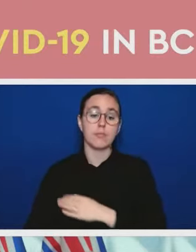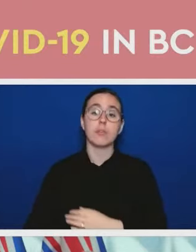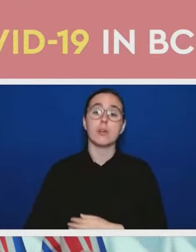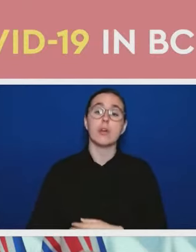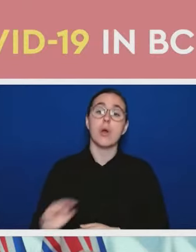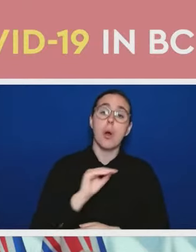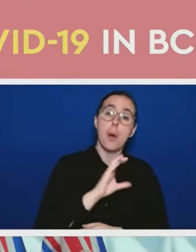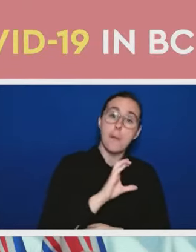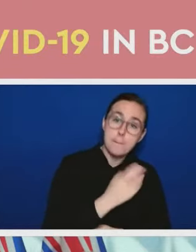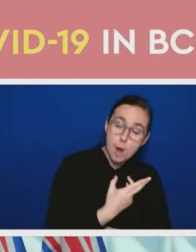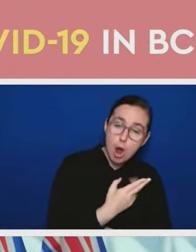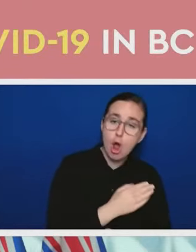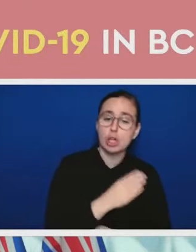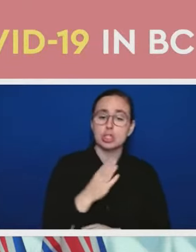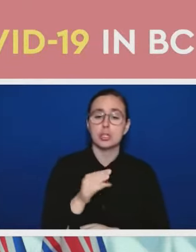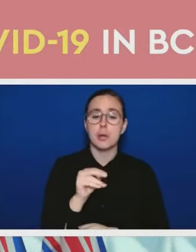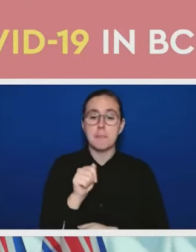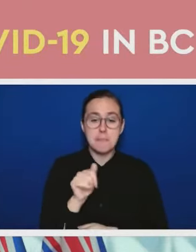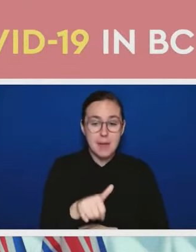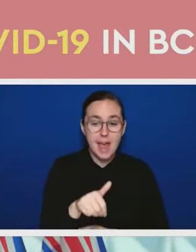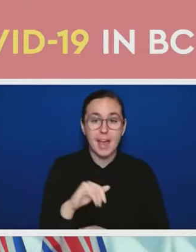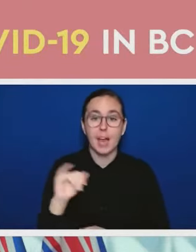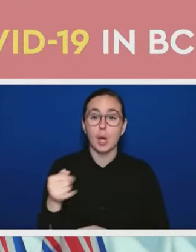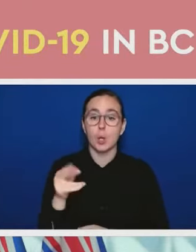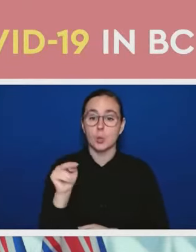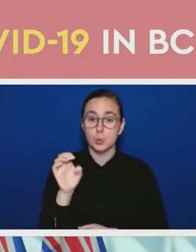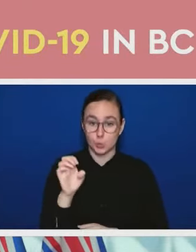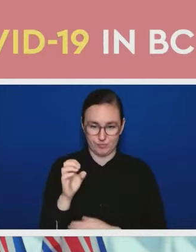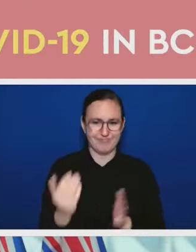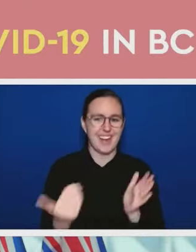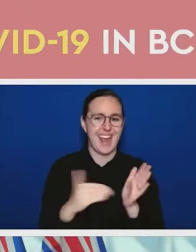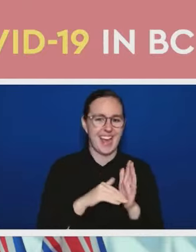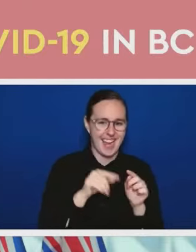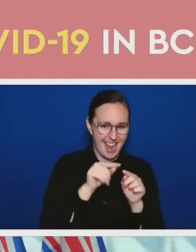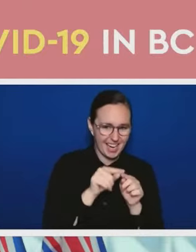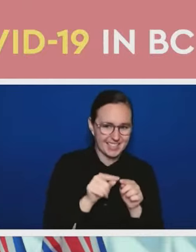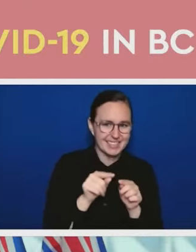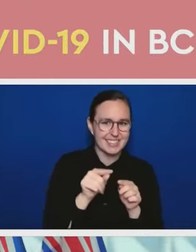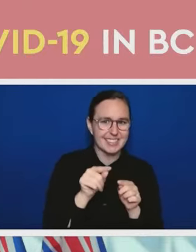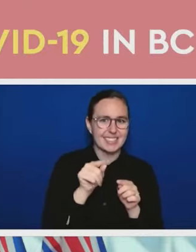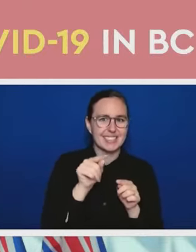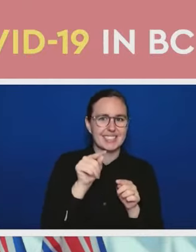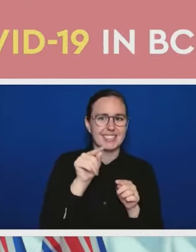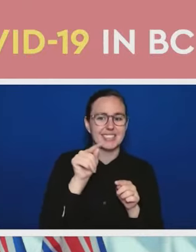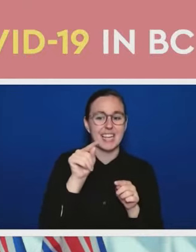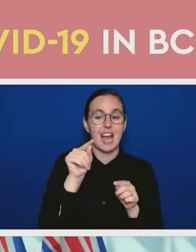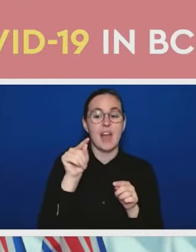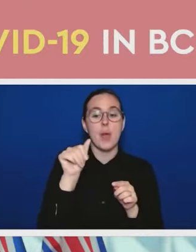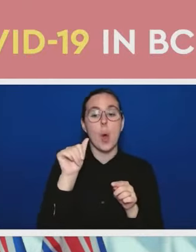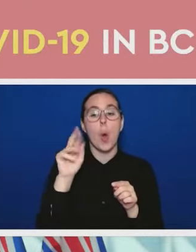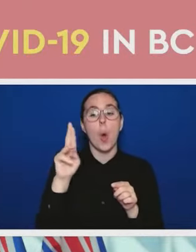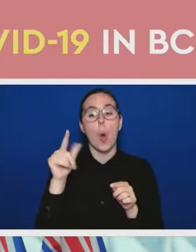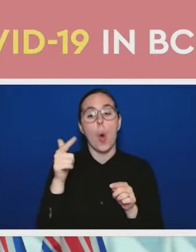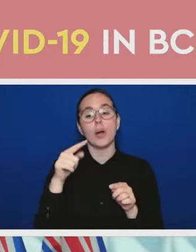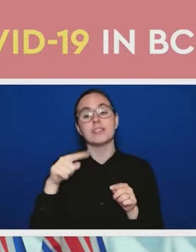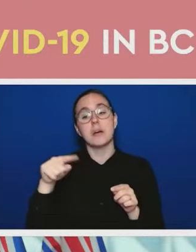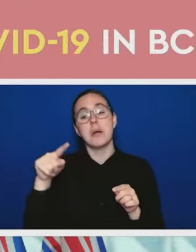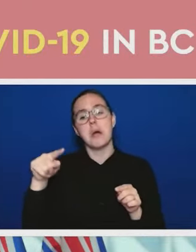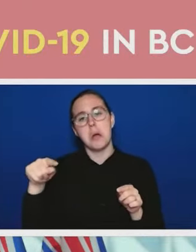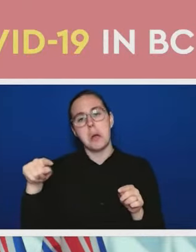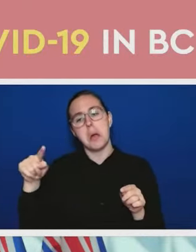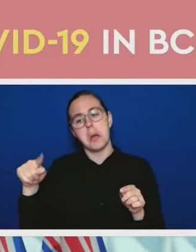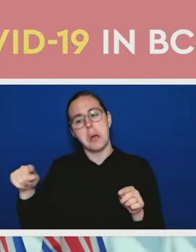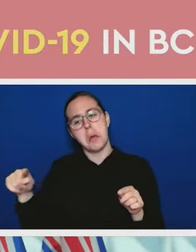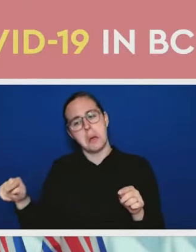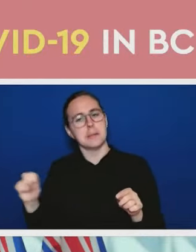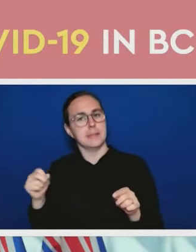May and June. I guess I better put my glasses on so I can actually see these, and then into August and September. But